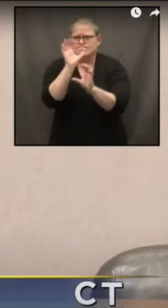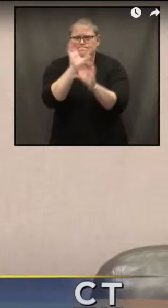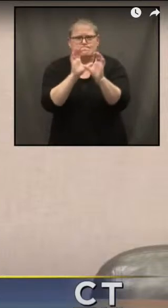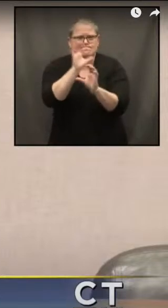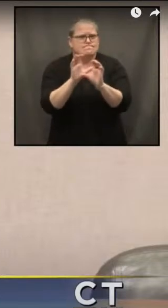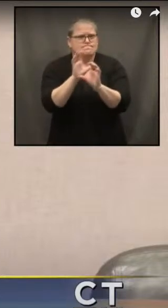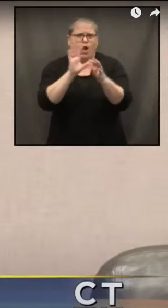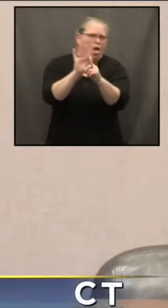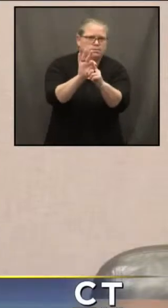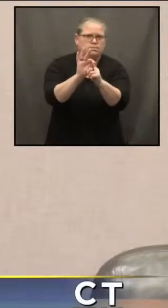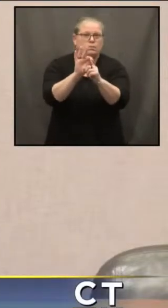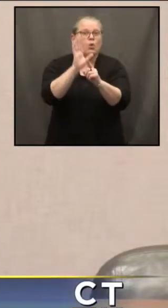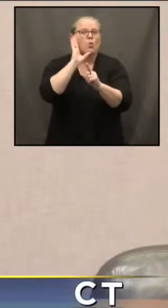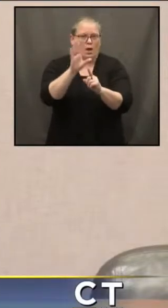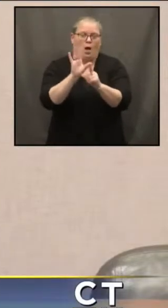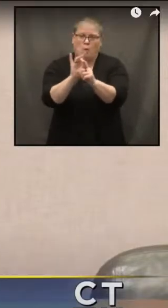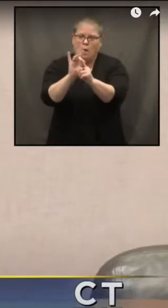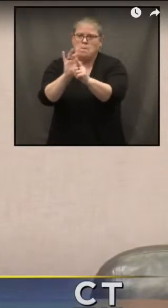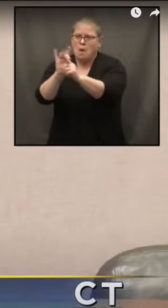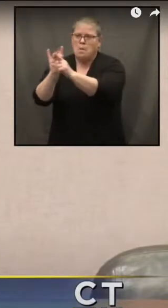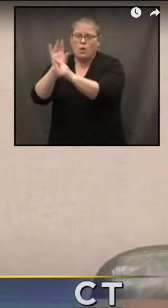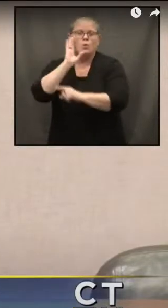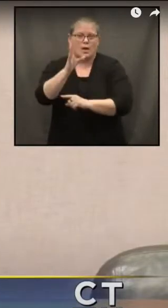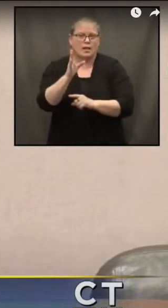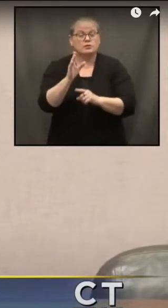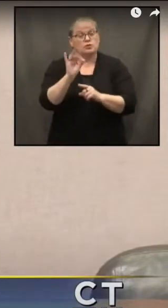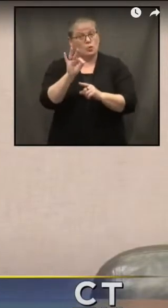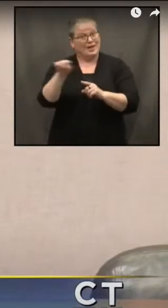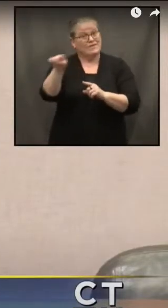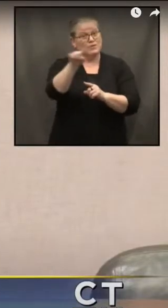just suggest that you consider getting vaccinated.